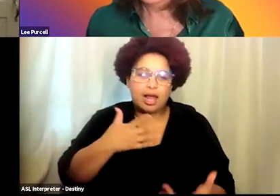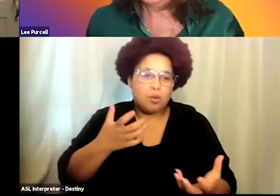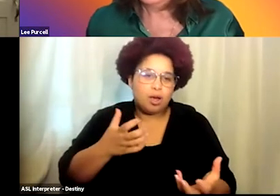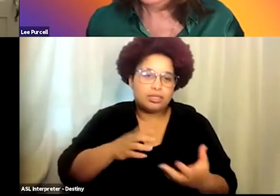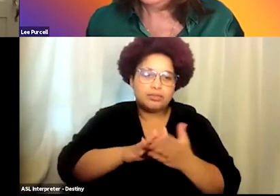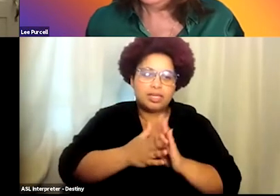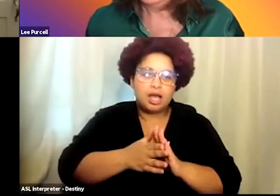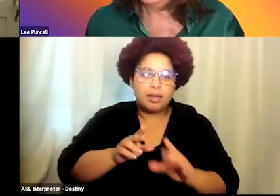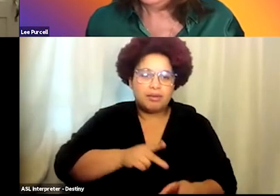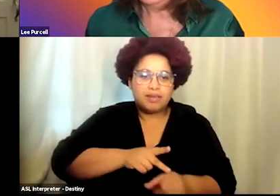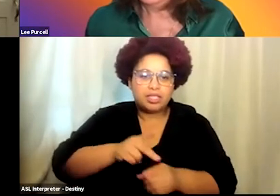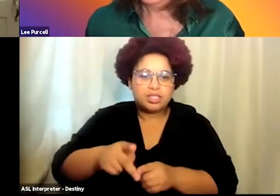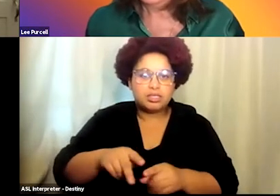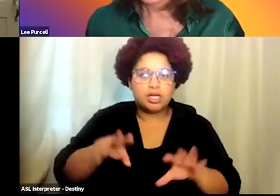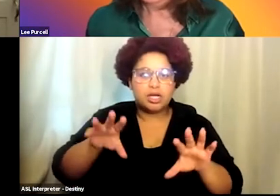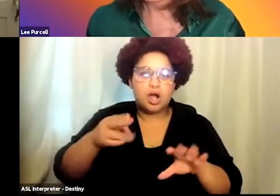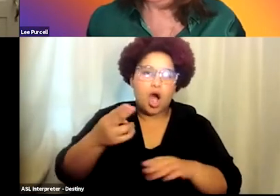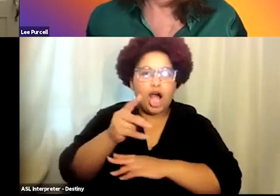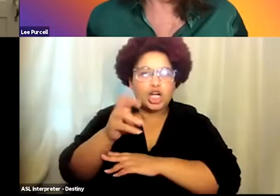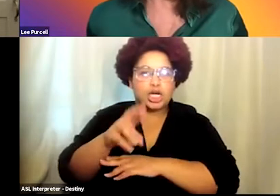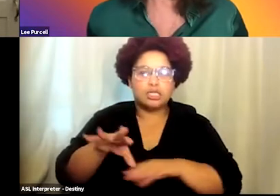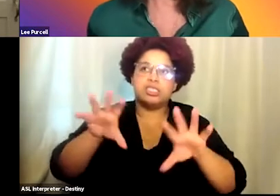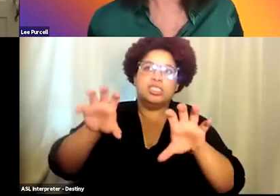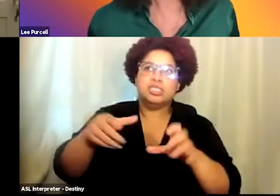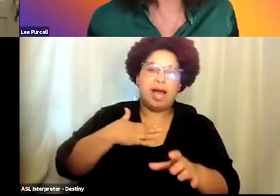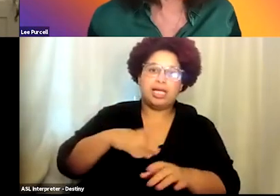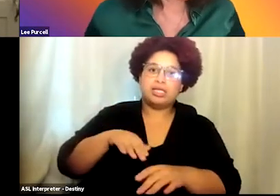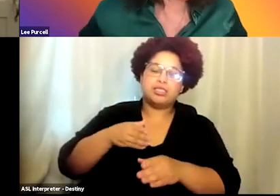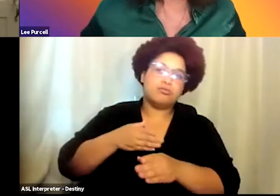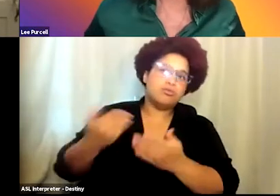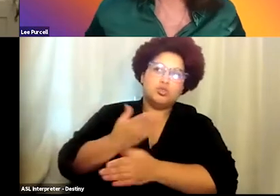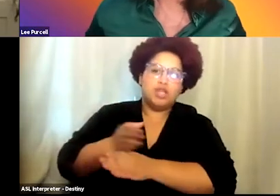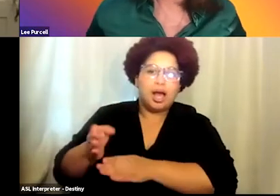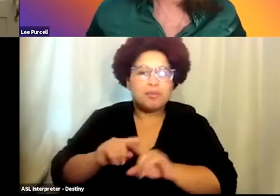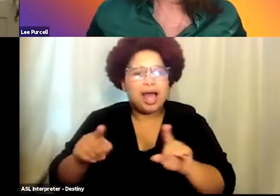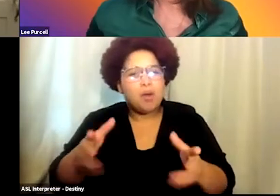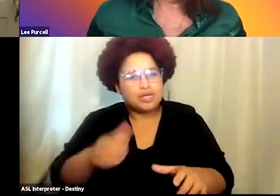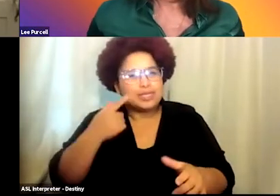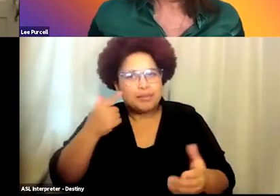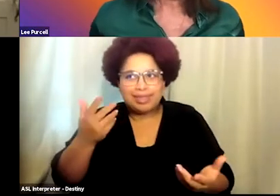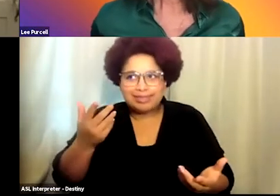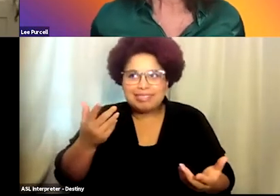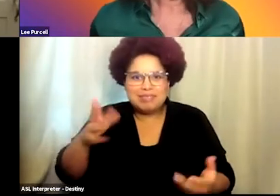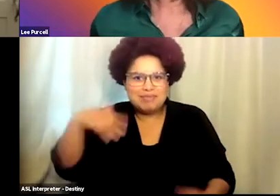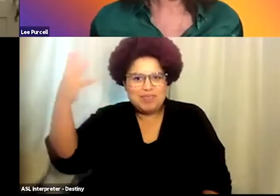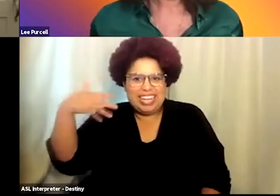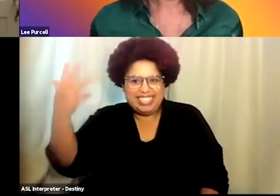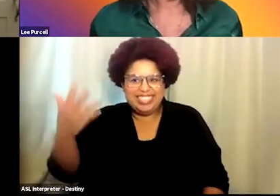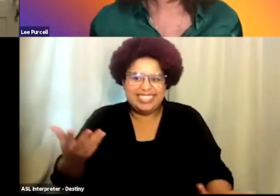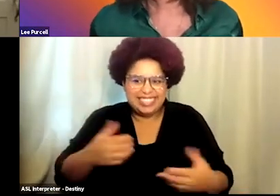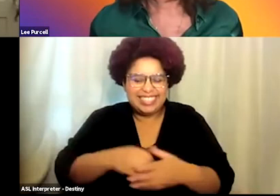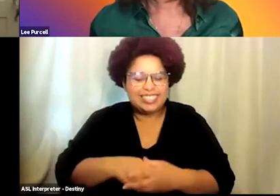a professional honker. I just want to do something that's a little outrageous. And